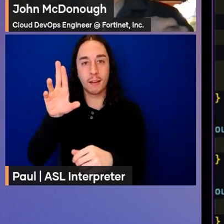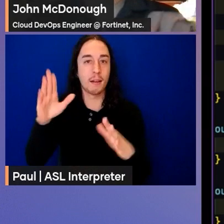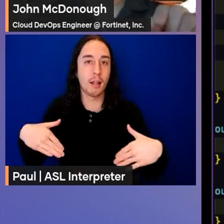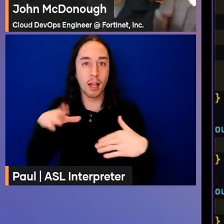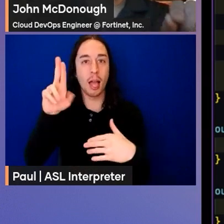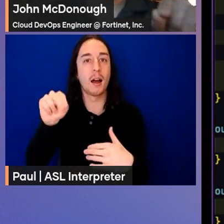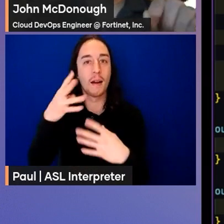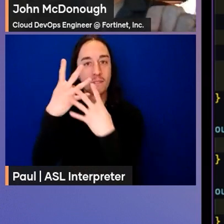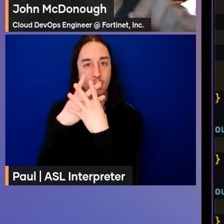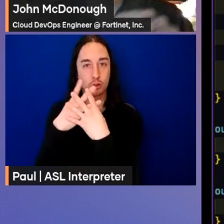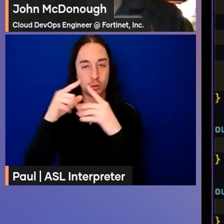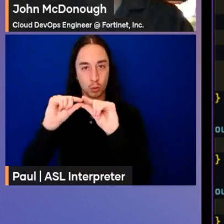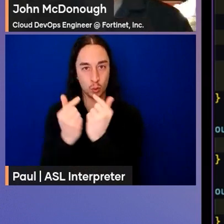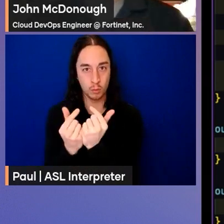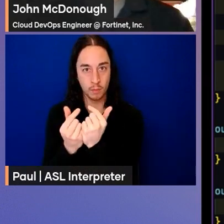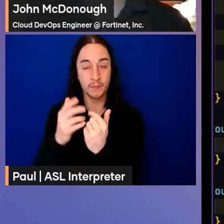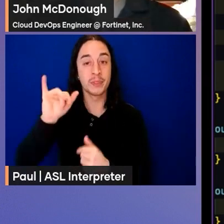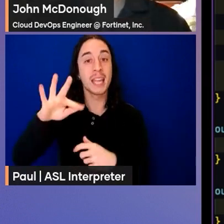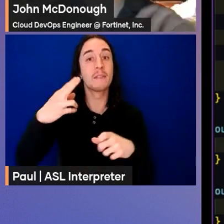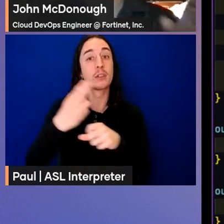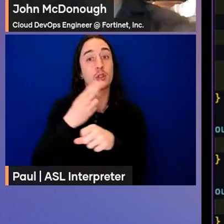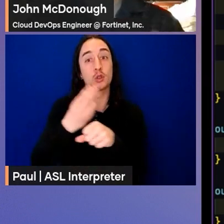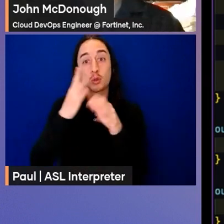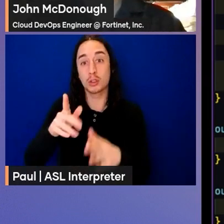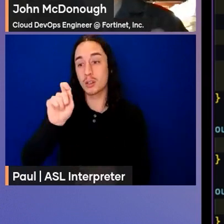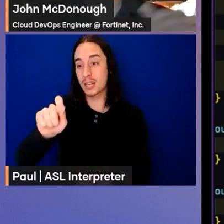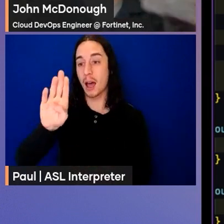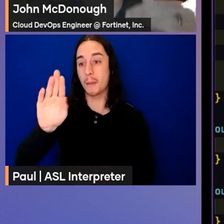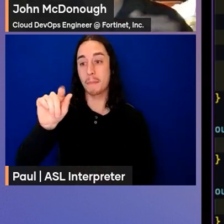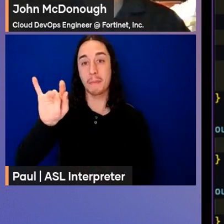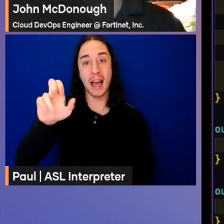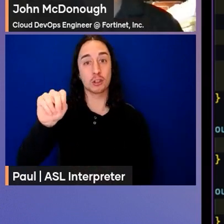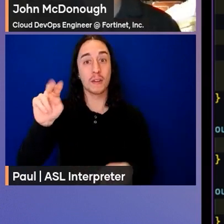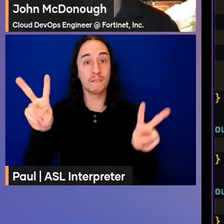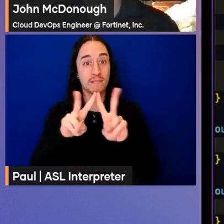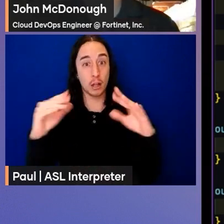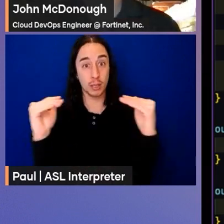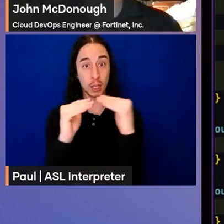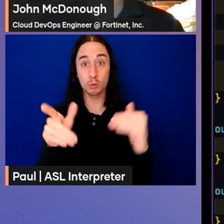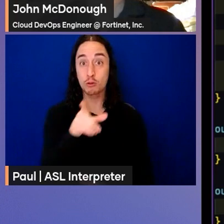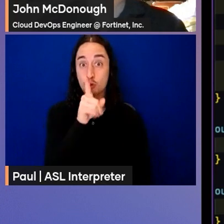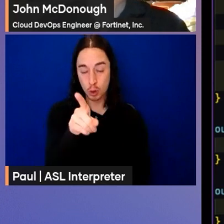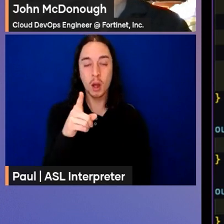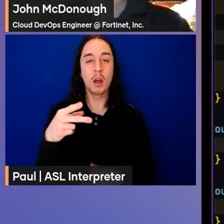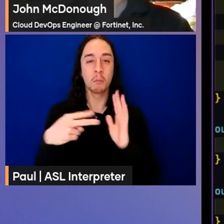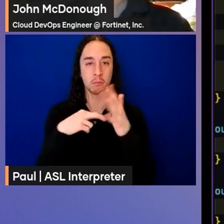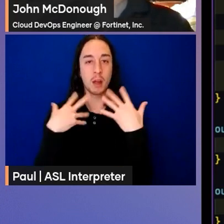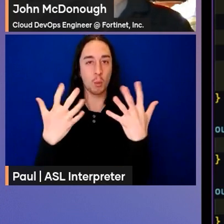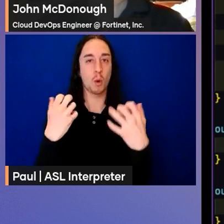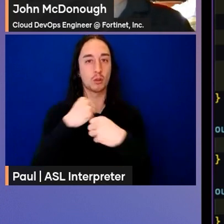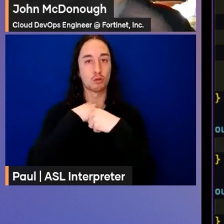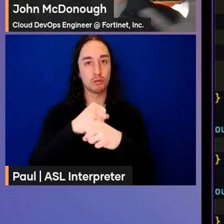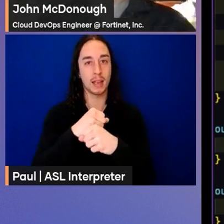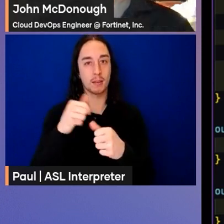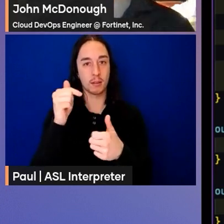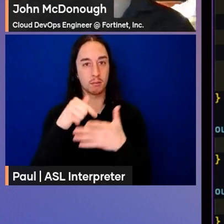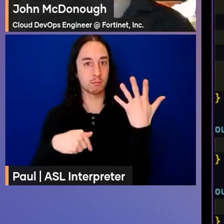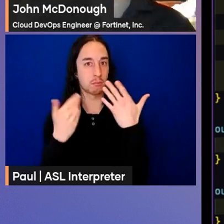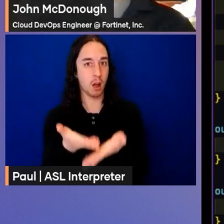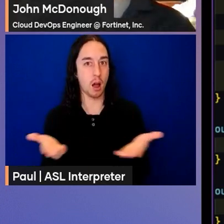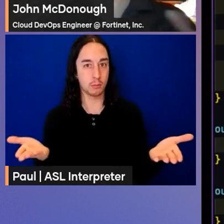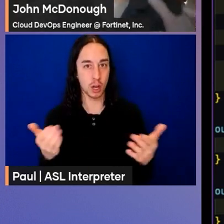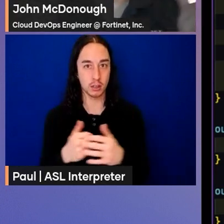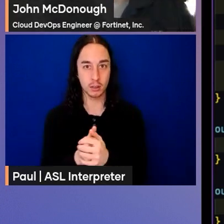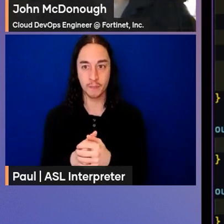And if the user.bastion value is equal to true, then I want to create those objects. And if nothing was